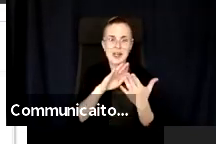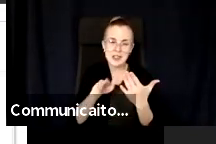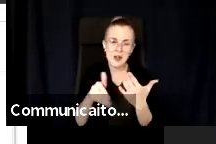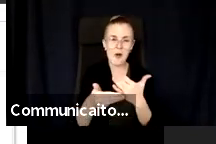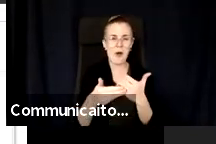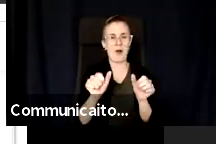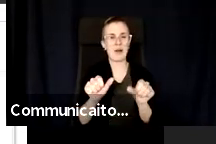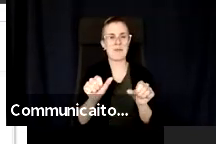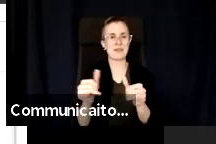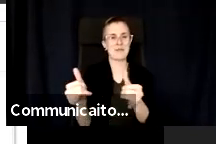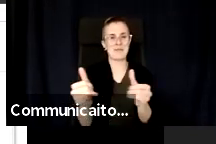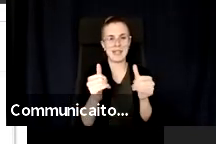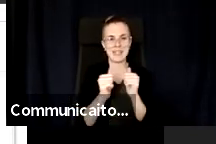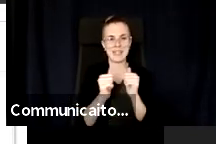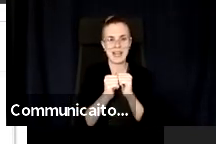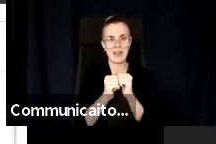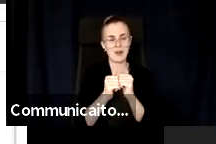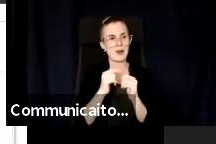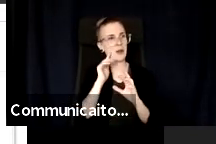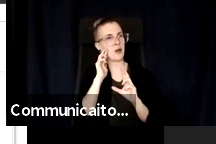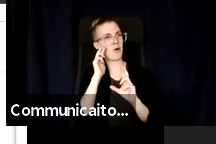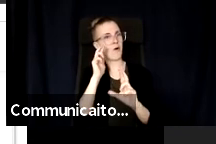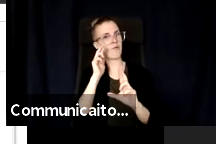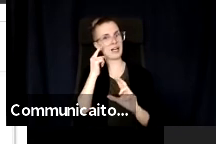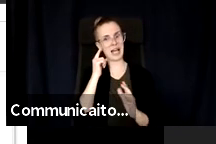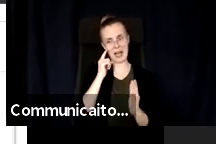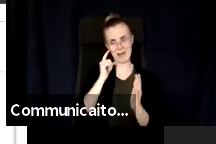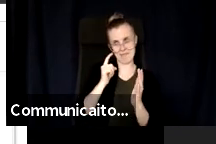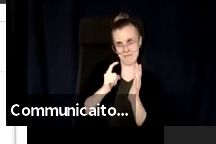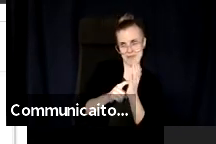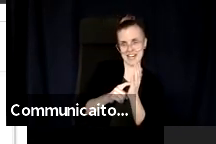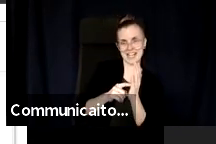new generation growing up in an inclusive environment.